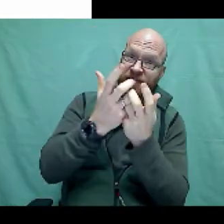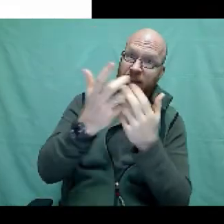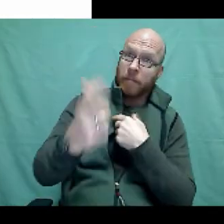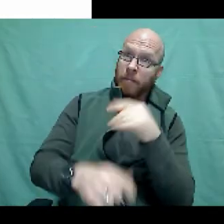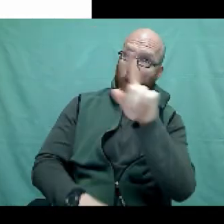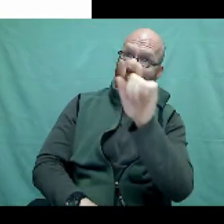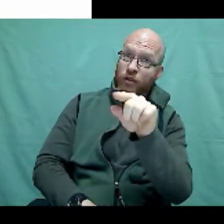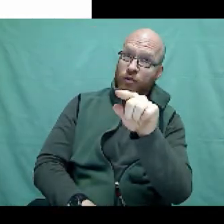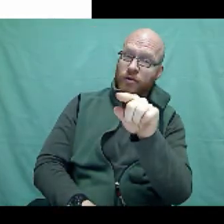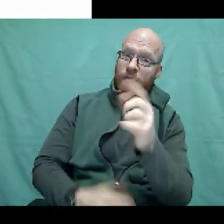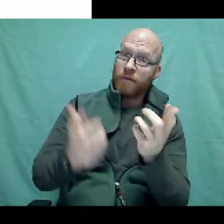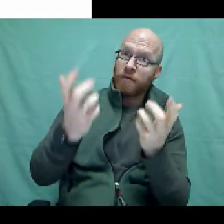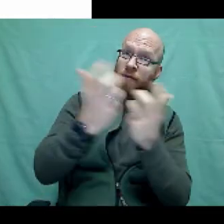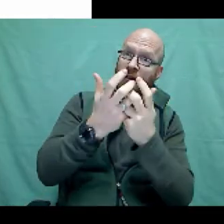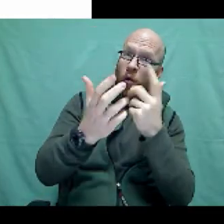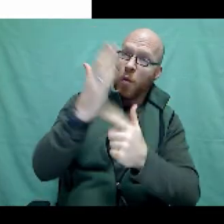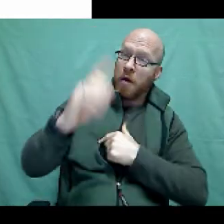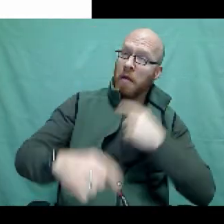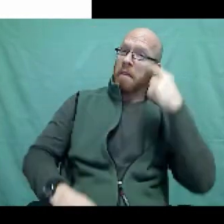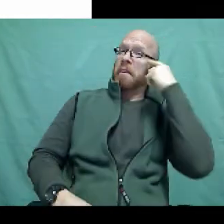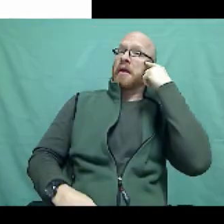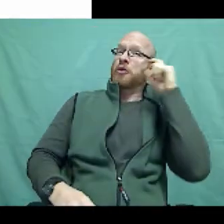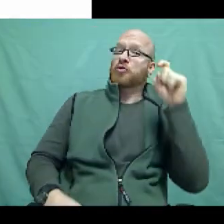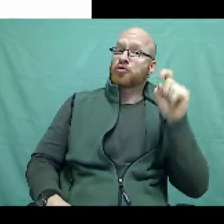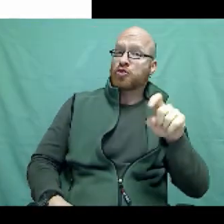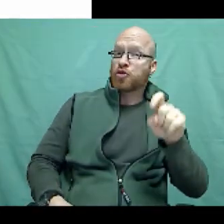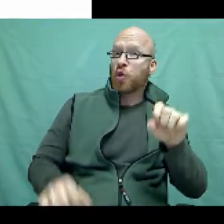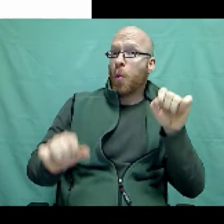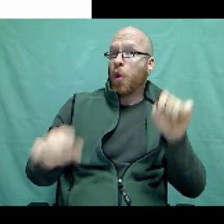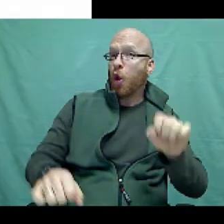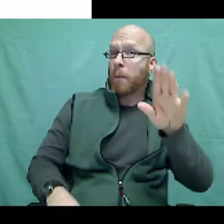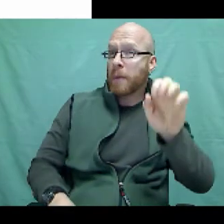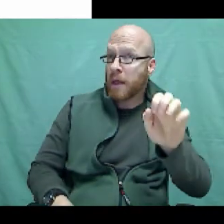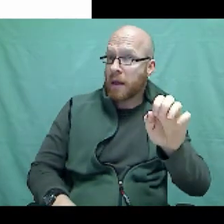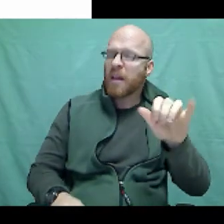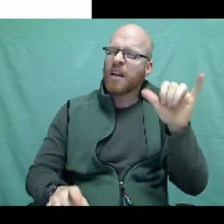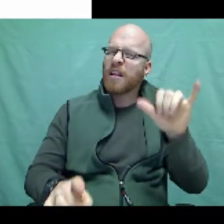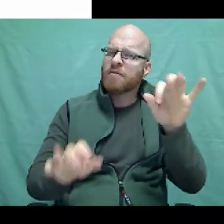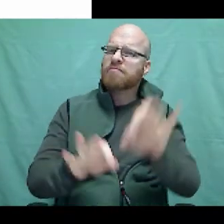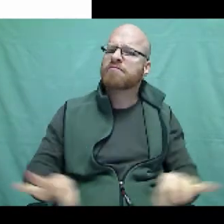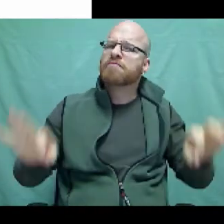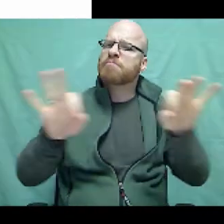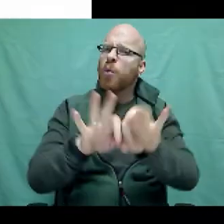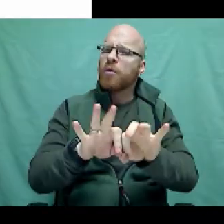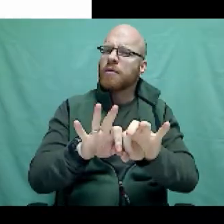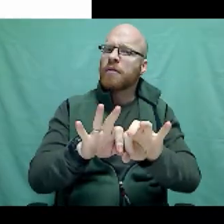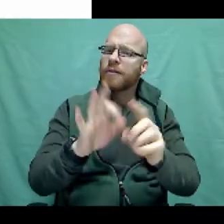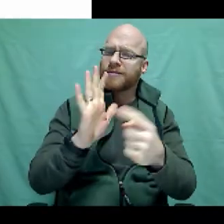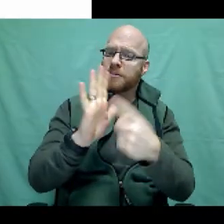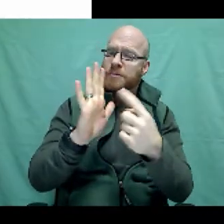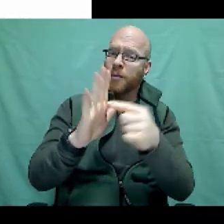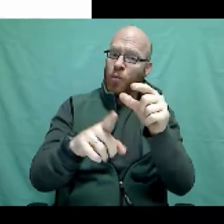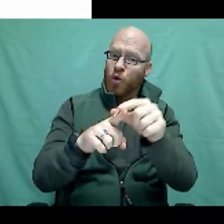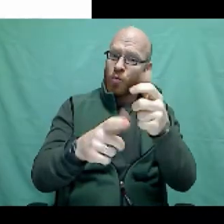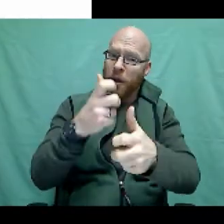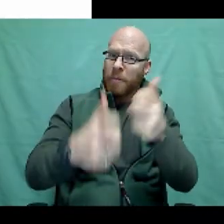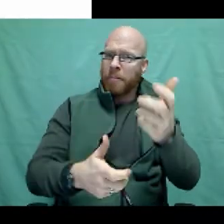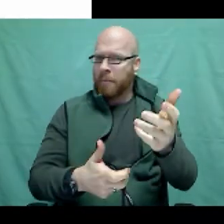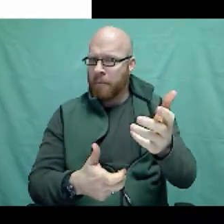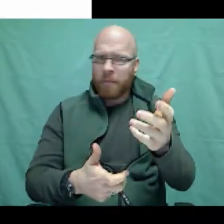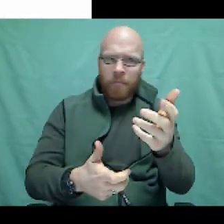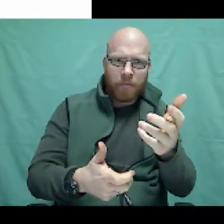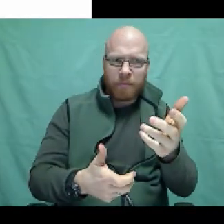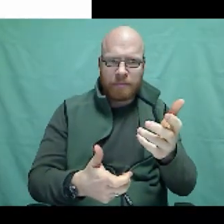if the answer we found fits the question we have. We have to develop a gut